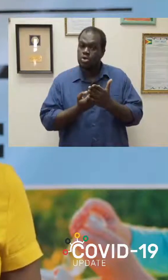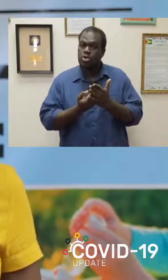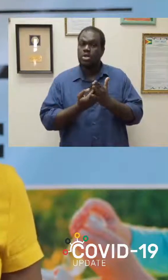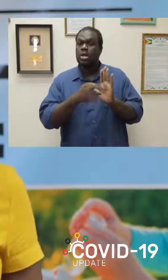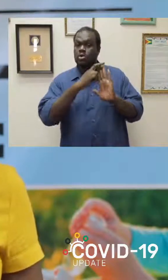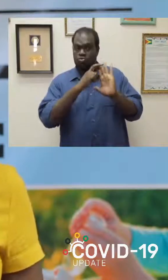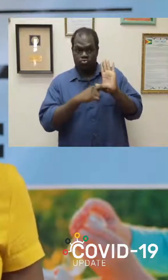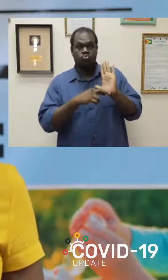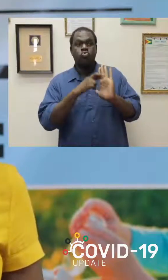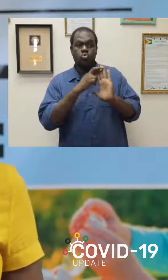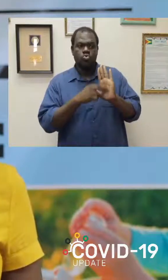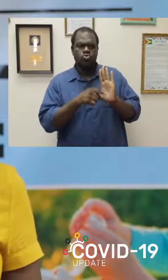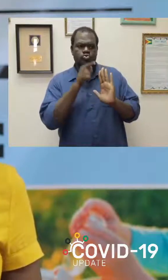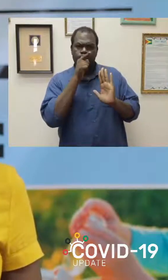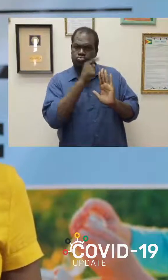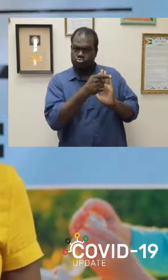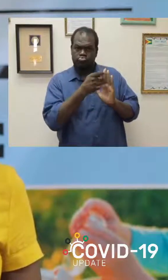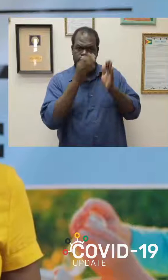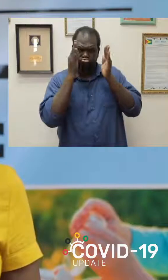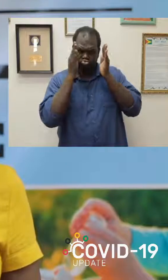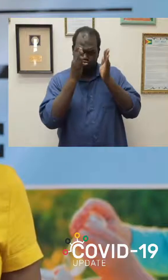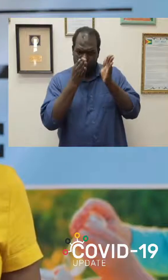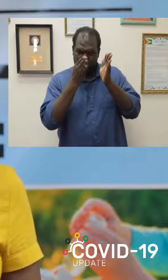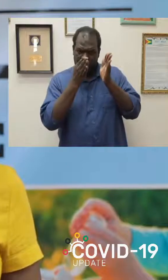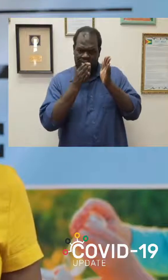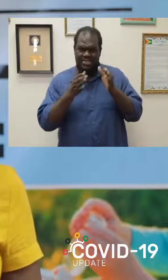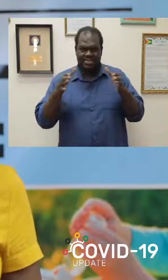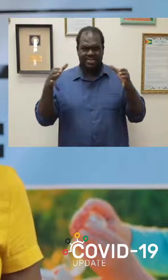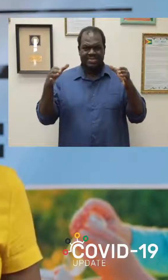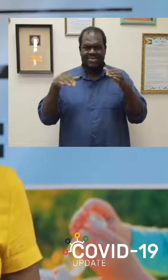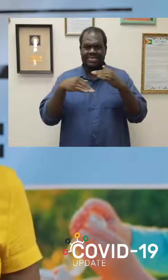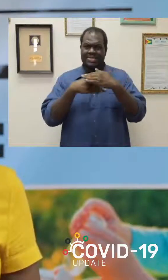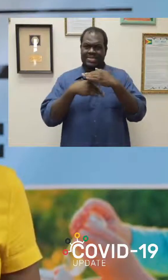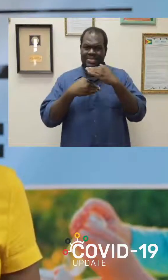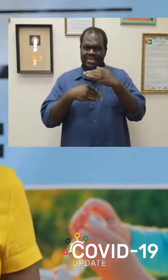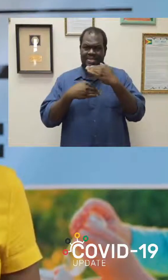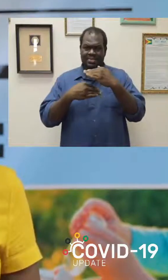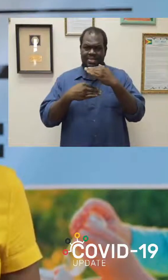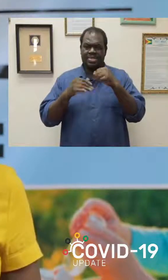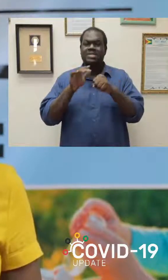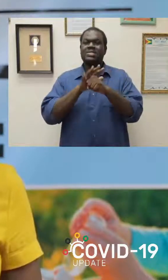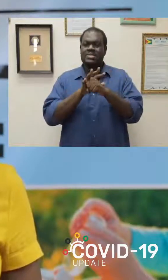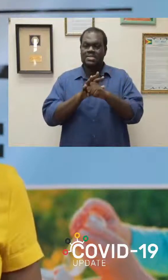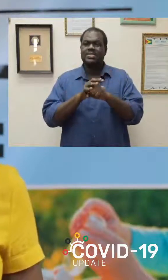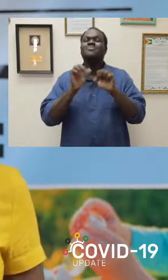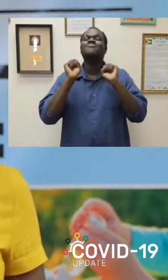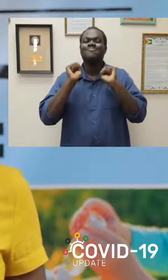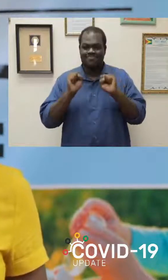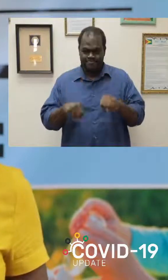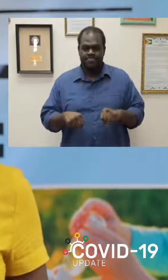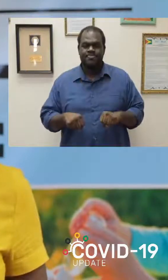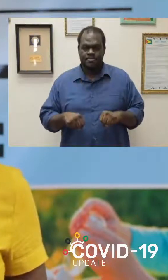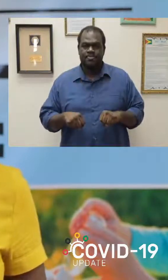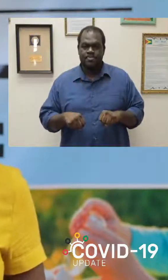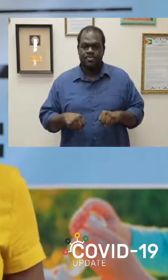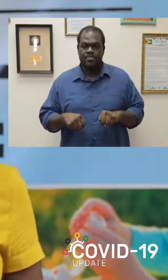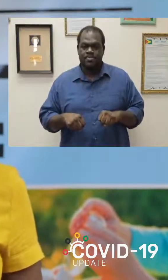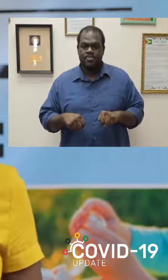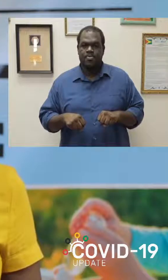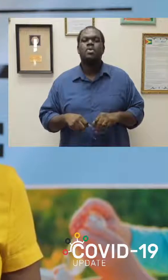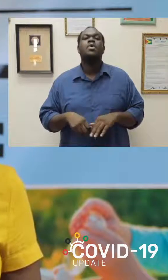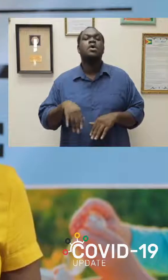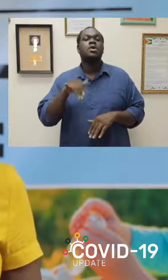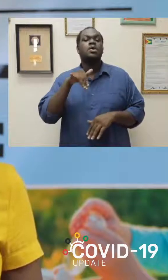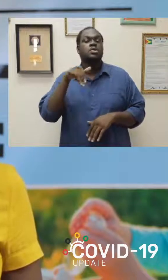the ministry, the ability to contain this disease is possible. Yesterday, we made a